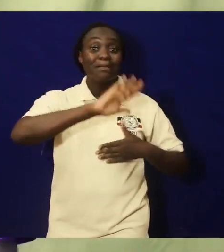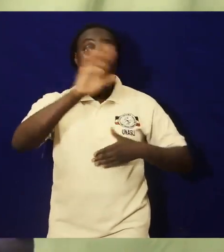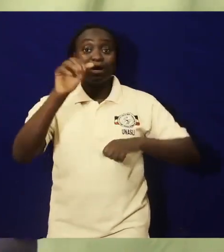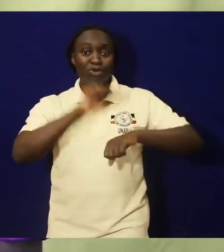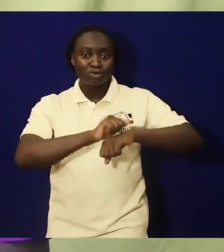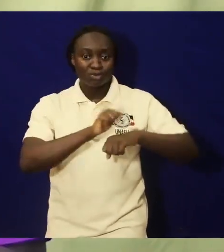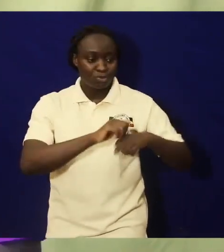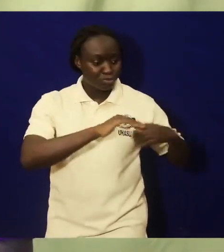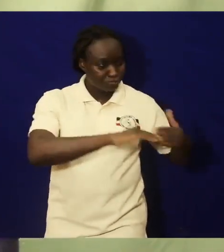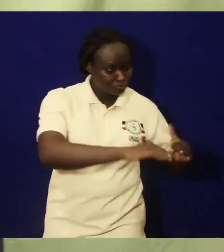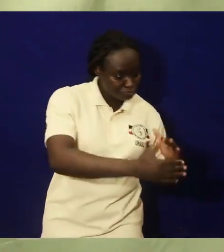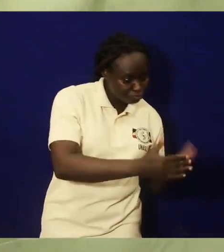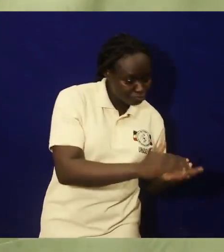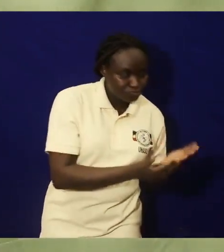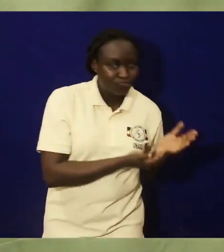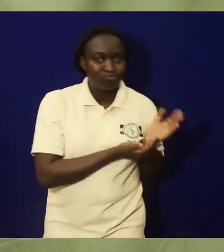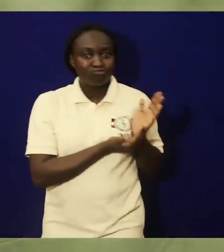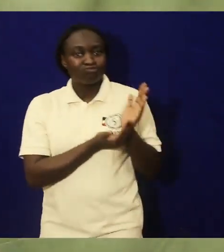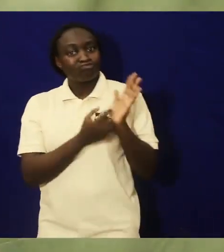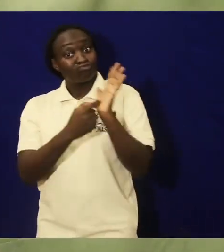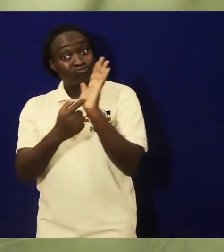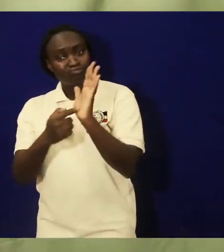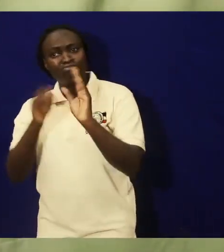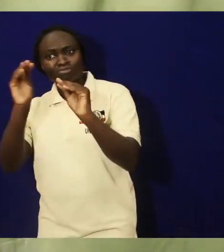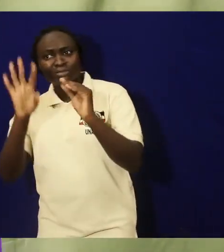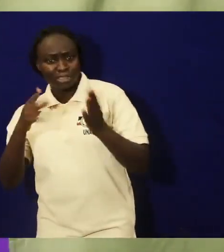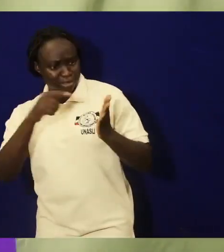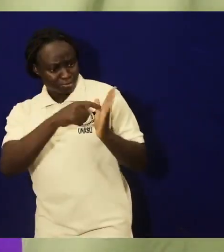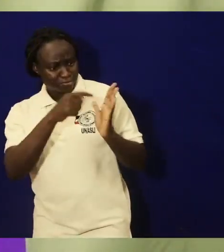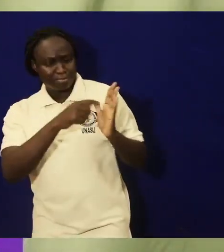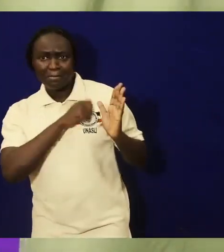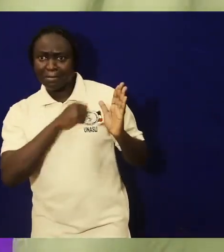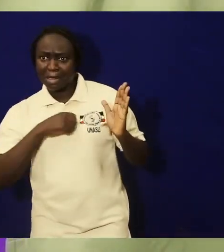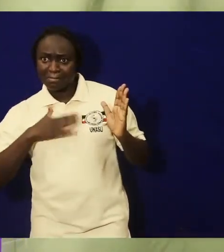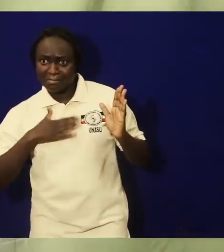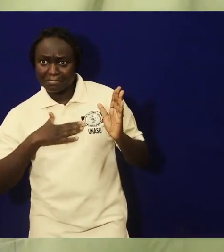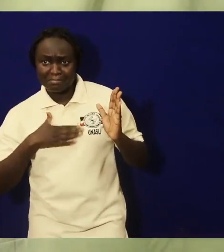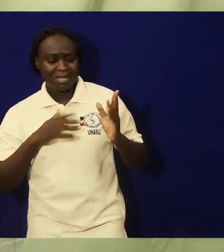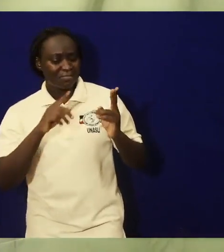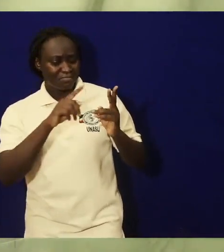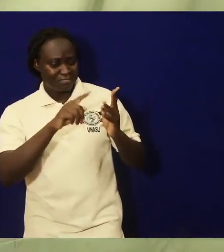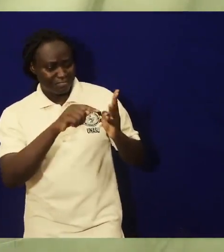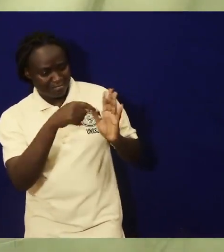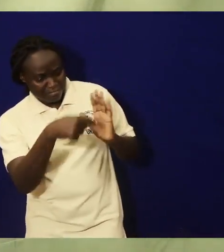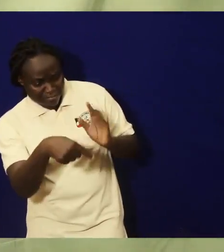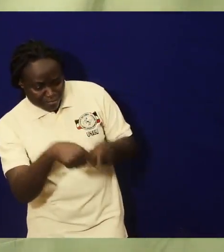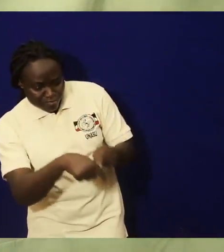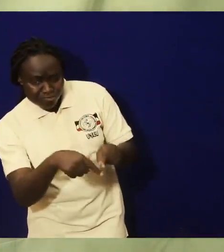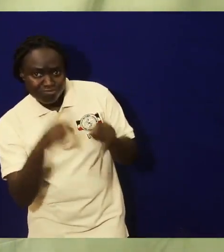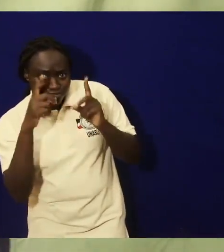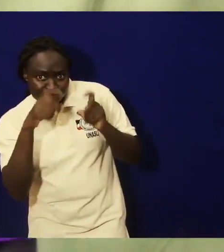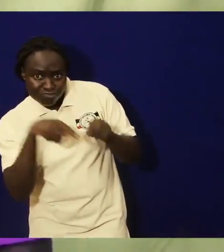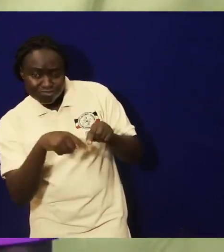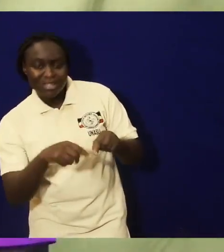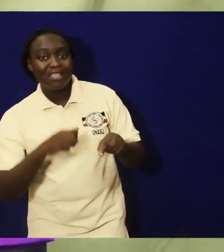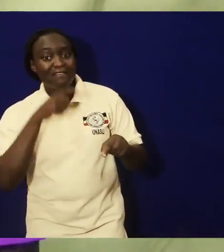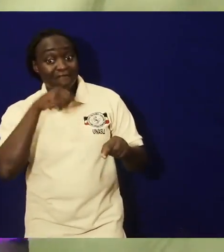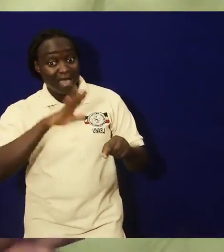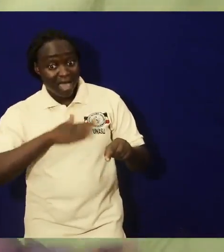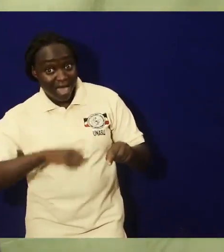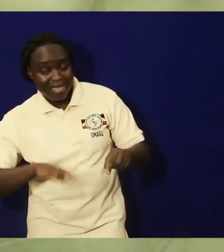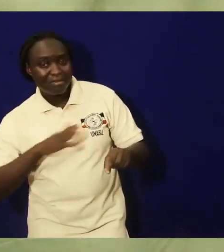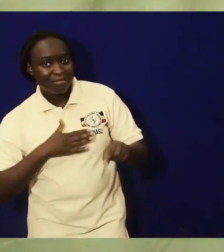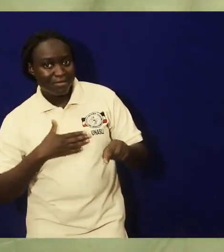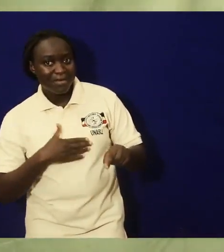these models to the teacher and tell the teacher, this is my mother, this is my father, this is my